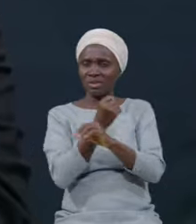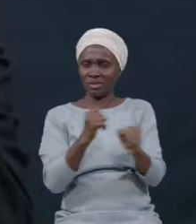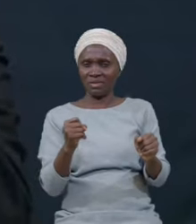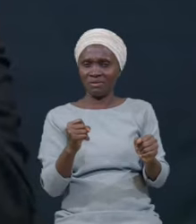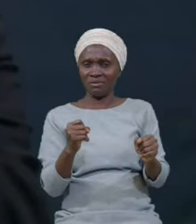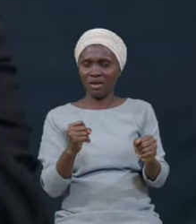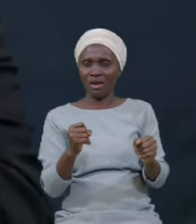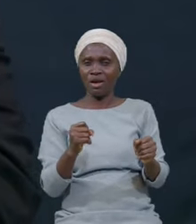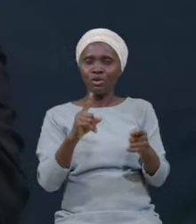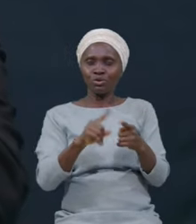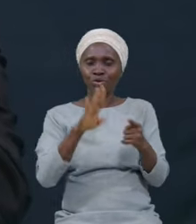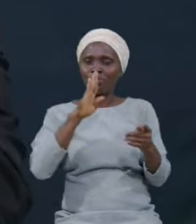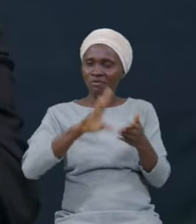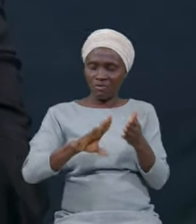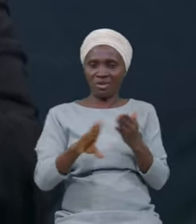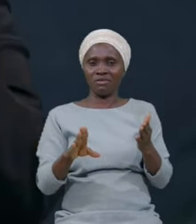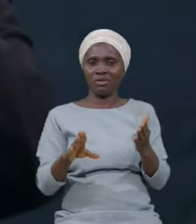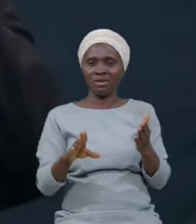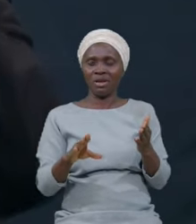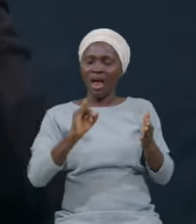by stripes, we